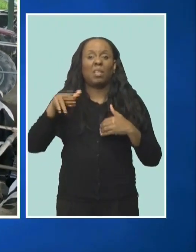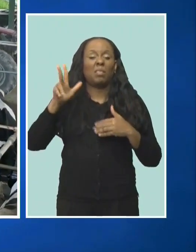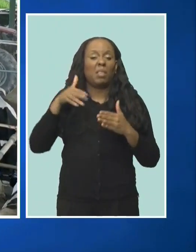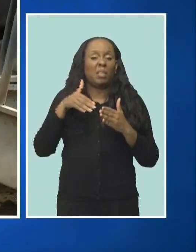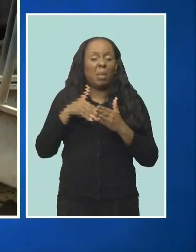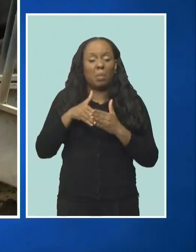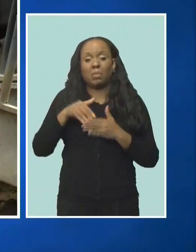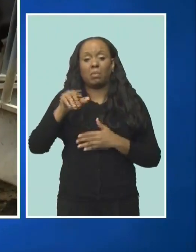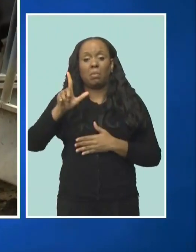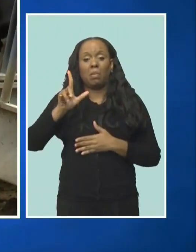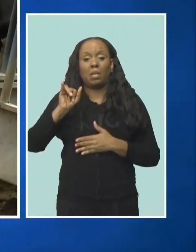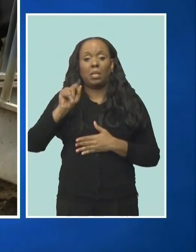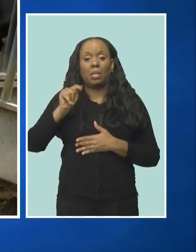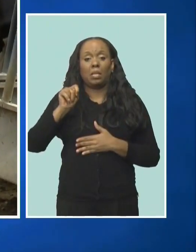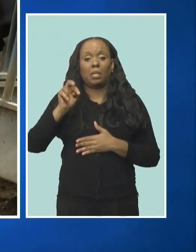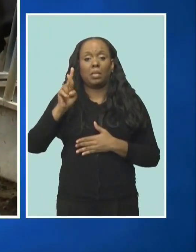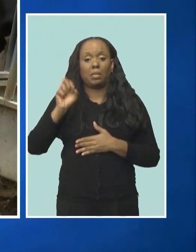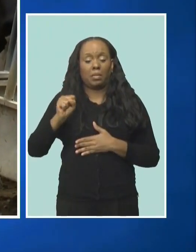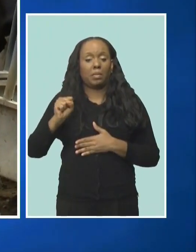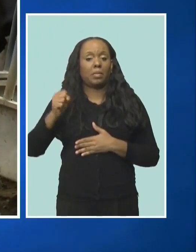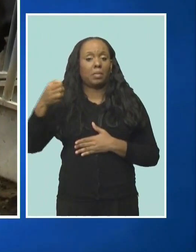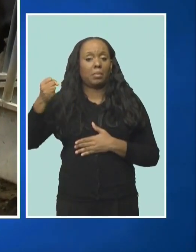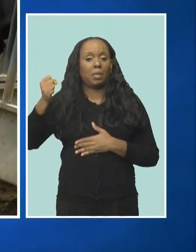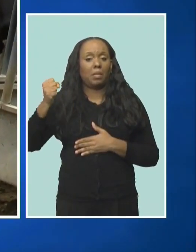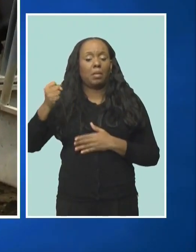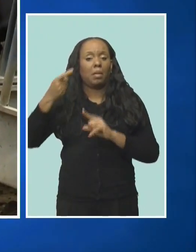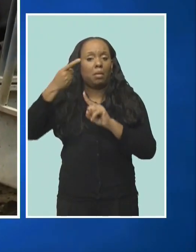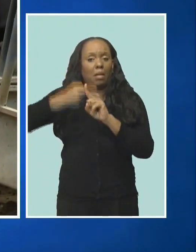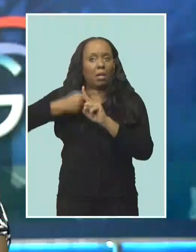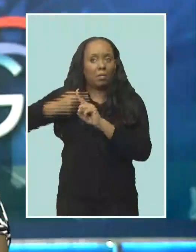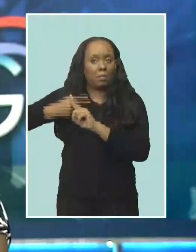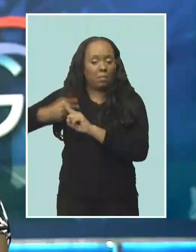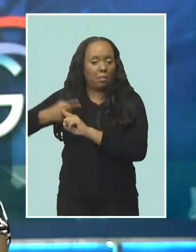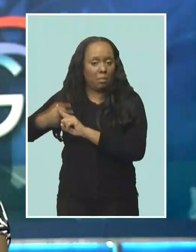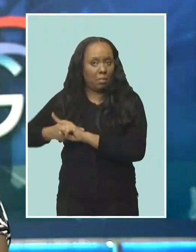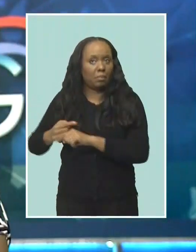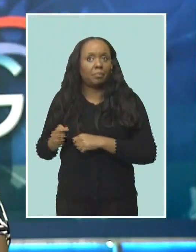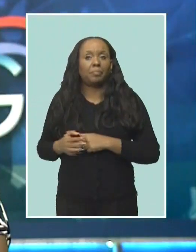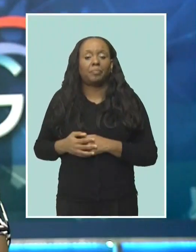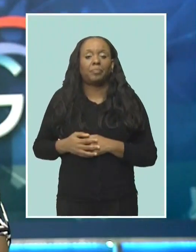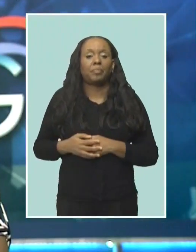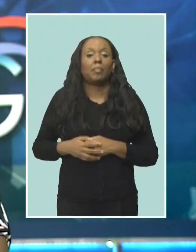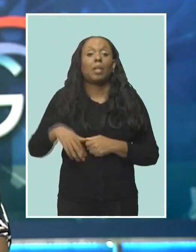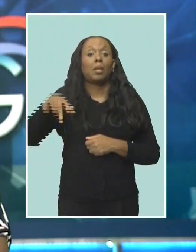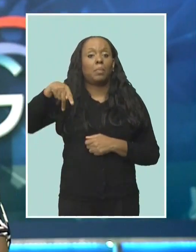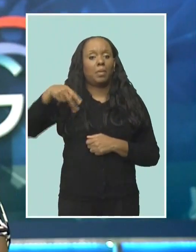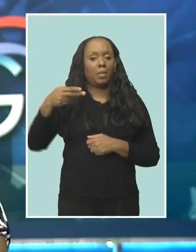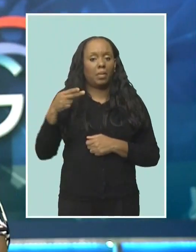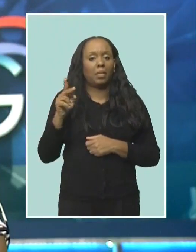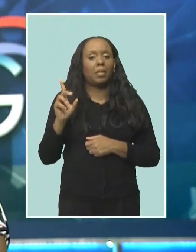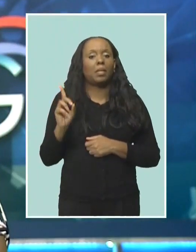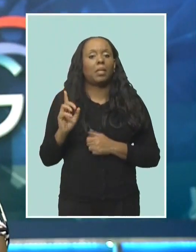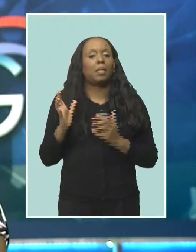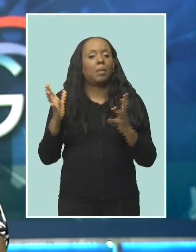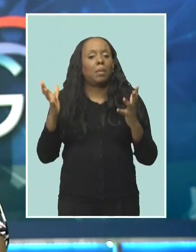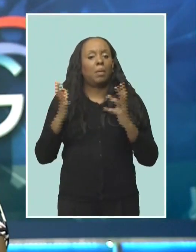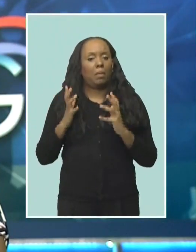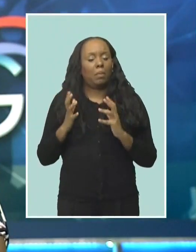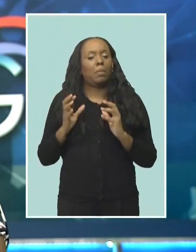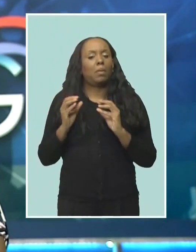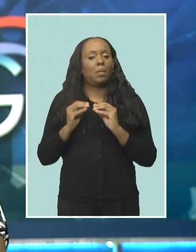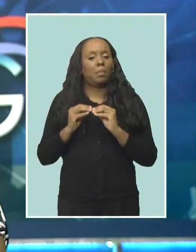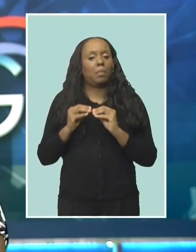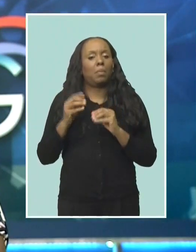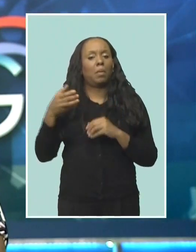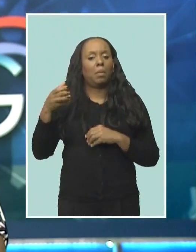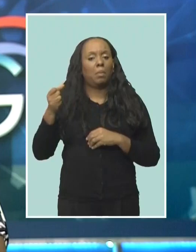monthly. Anesta Henry, CBC News. Pine Hill Dairy continues its efforts to get some milk